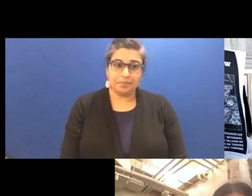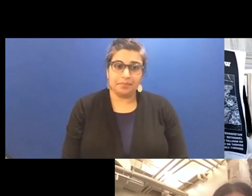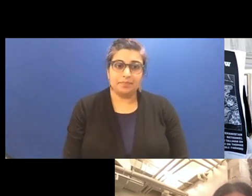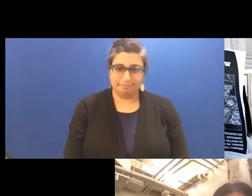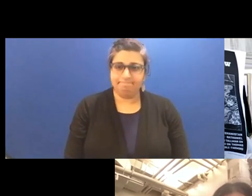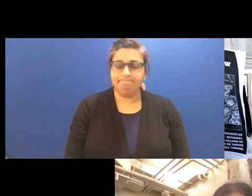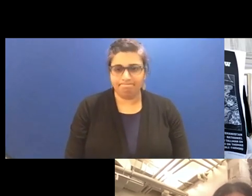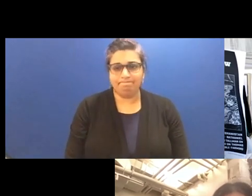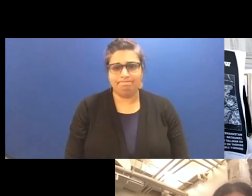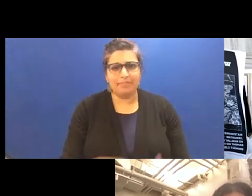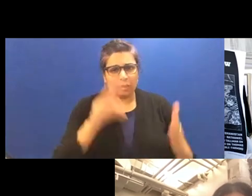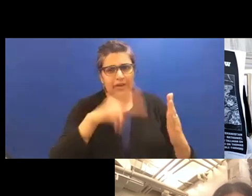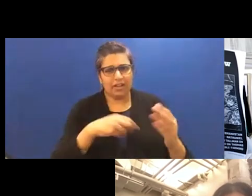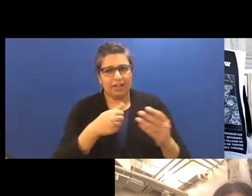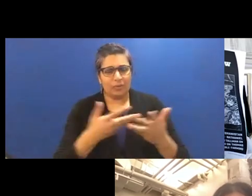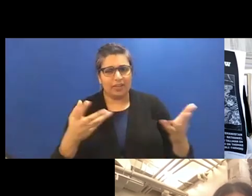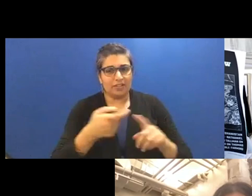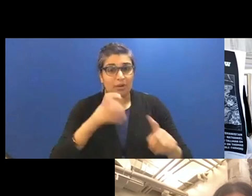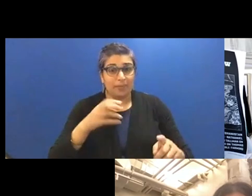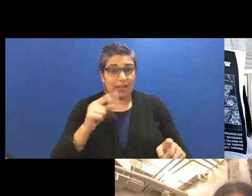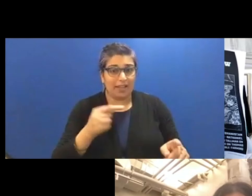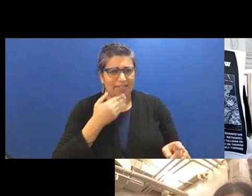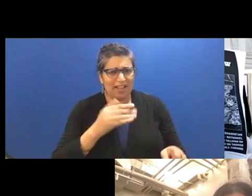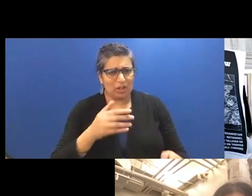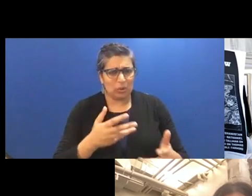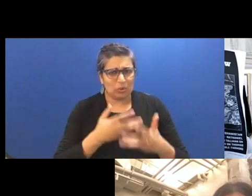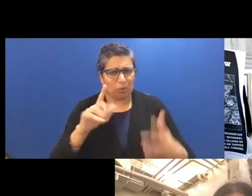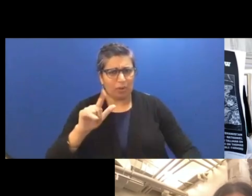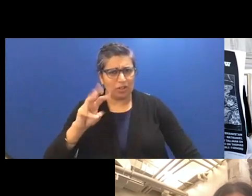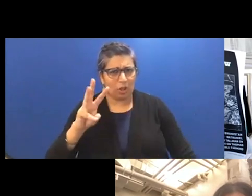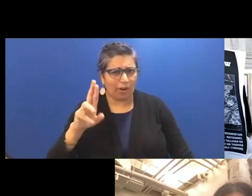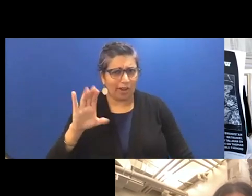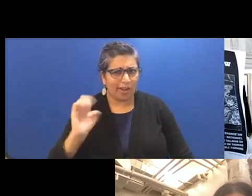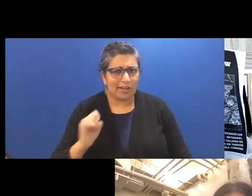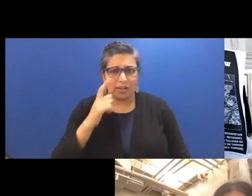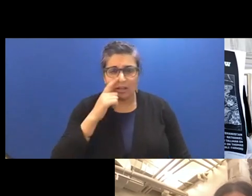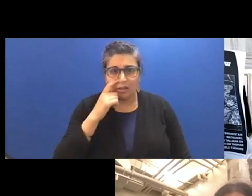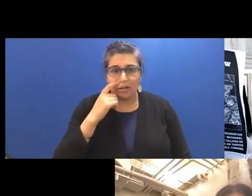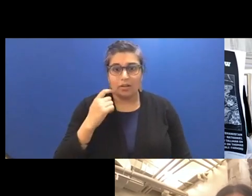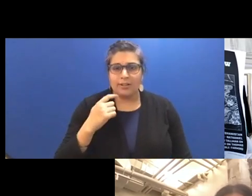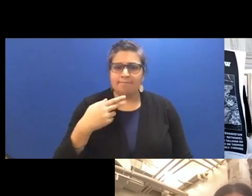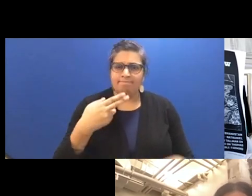Yeah, just reading a couple things from the chat. Thank you, Lawrence, so much. Just mentioning